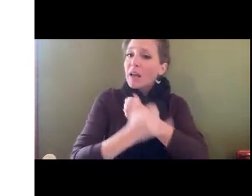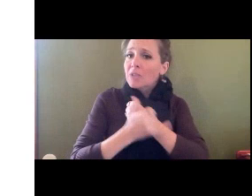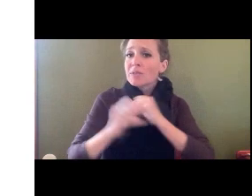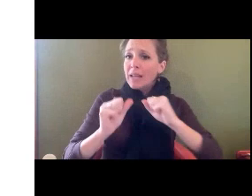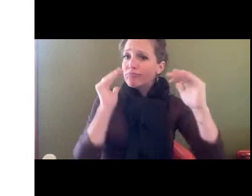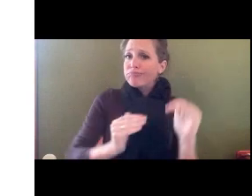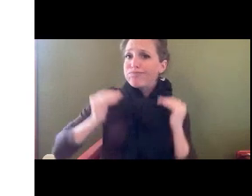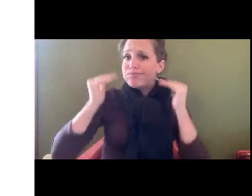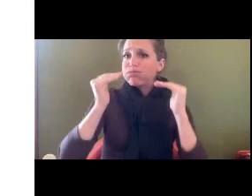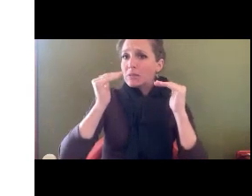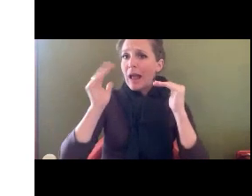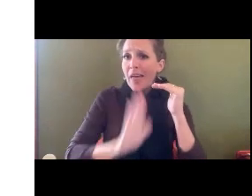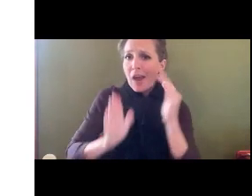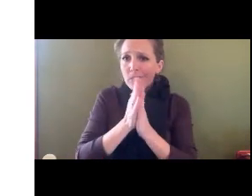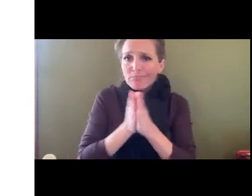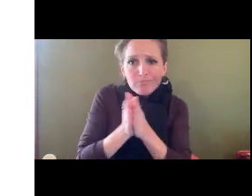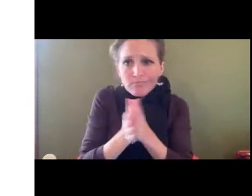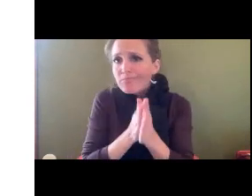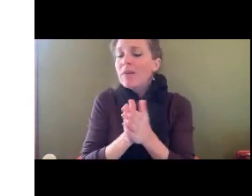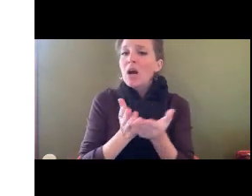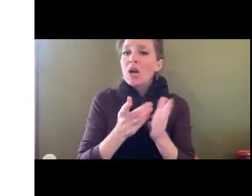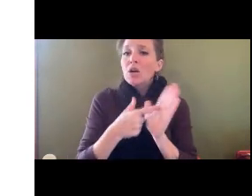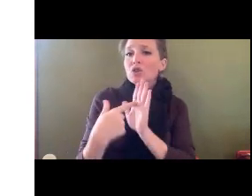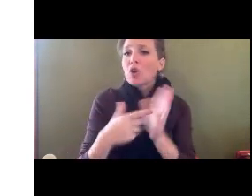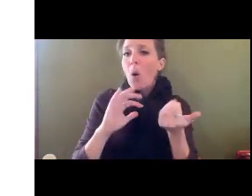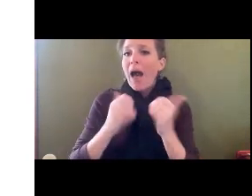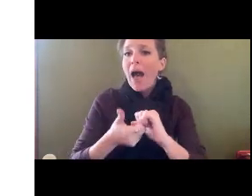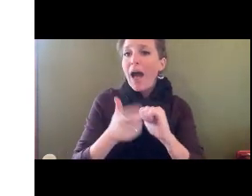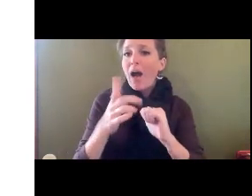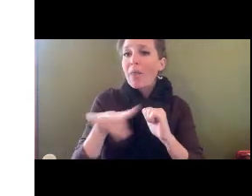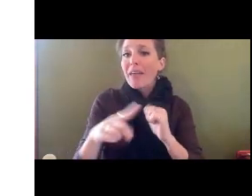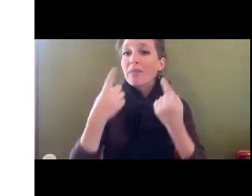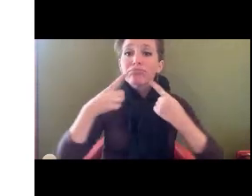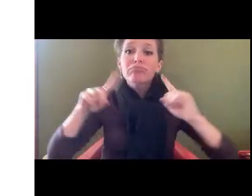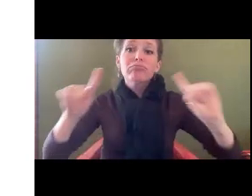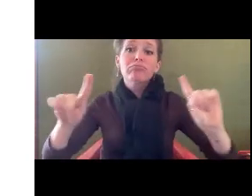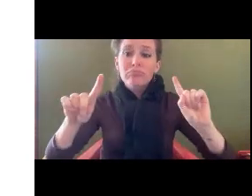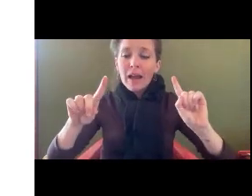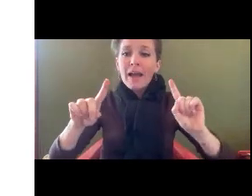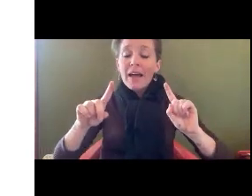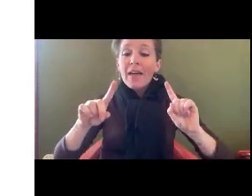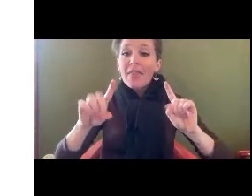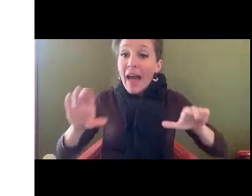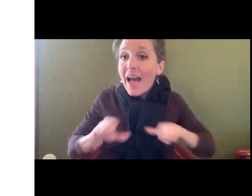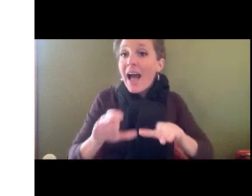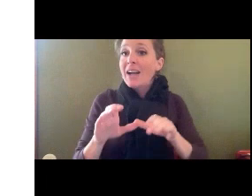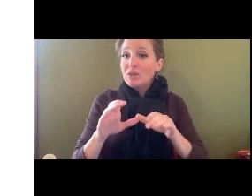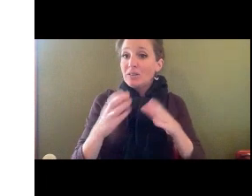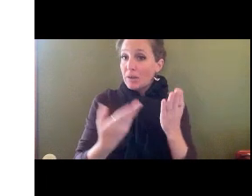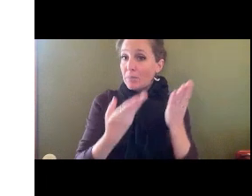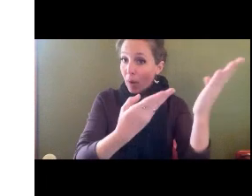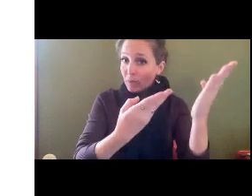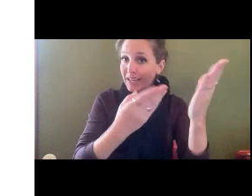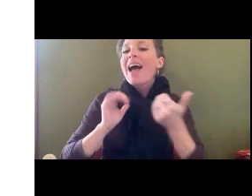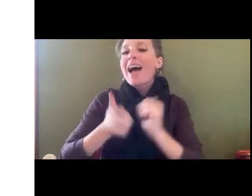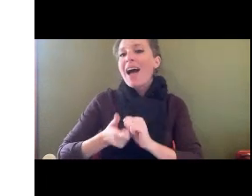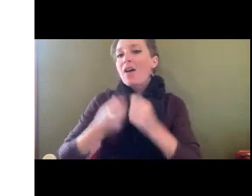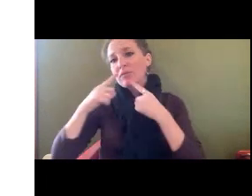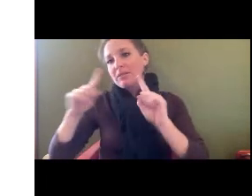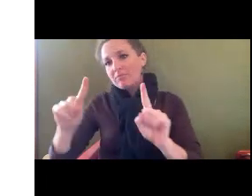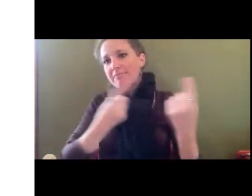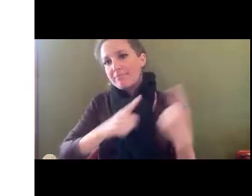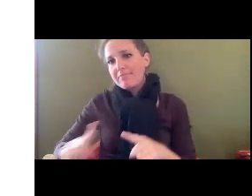show how they are meeting these actions that they're proposing to do. So COP29, very important